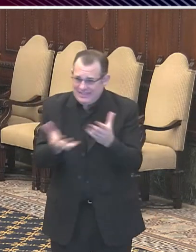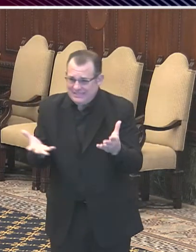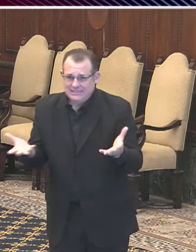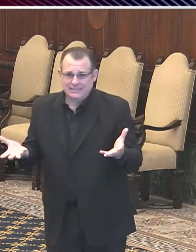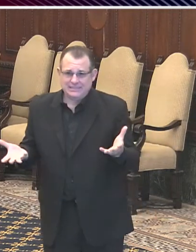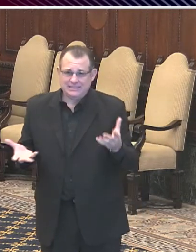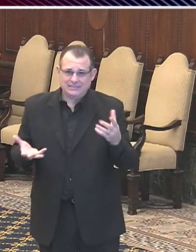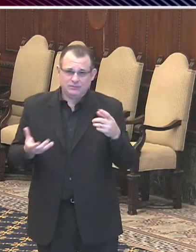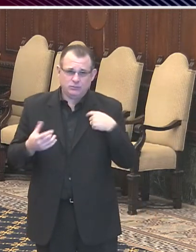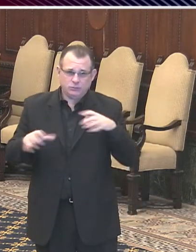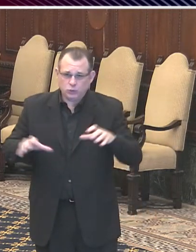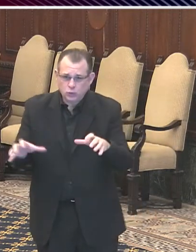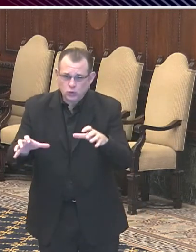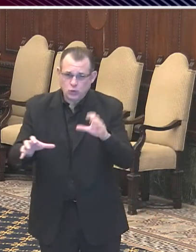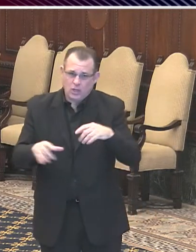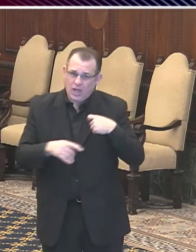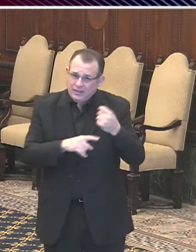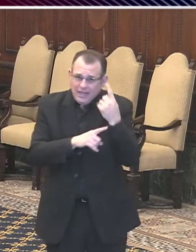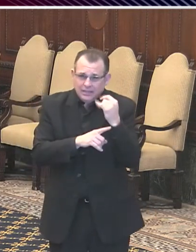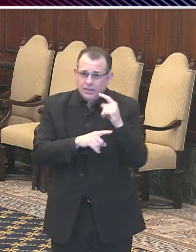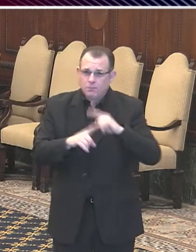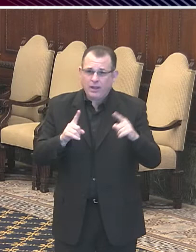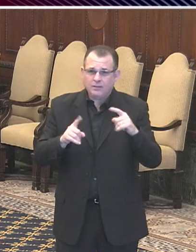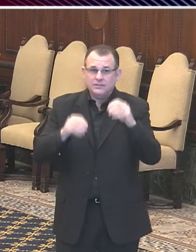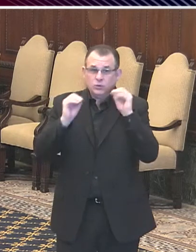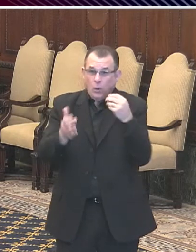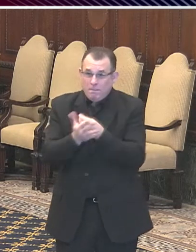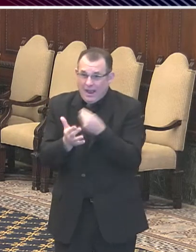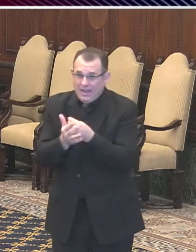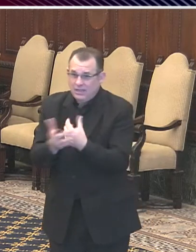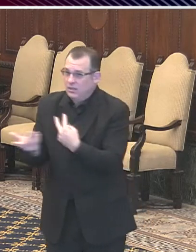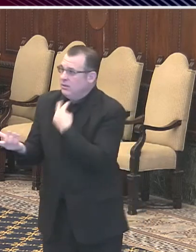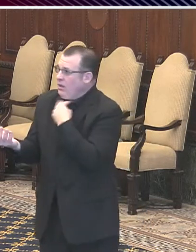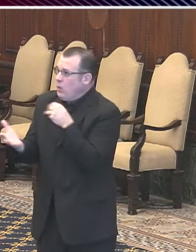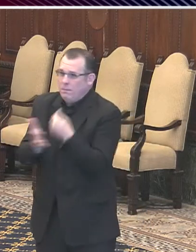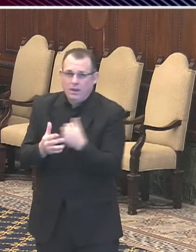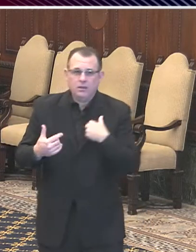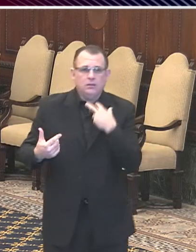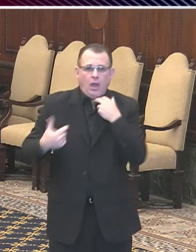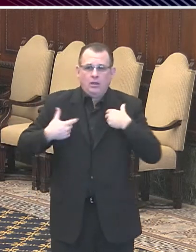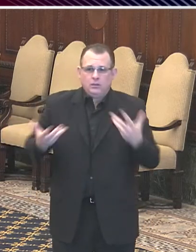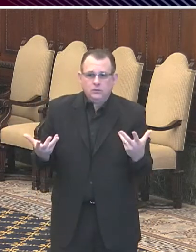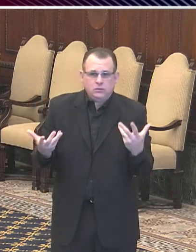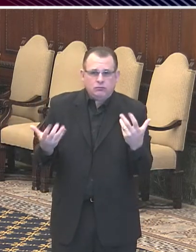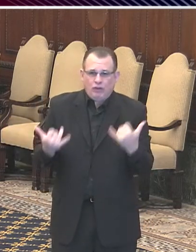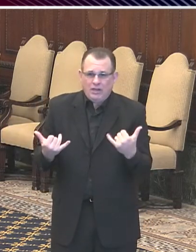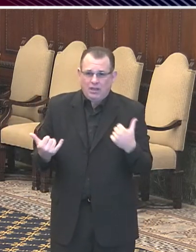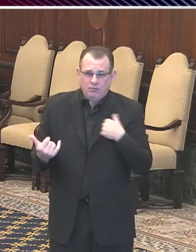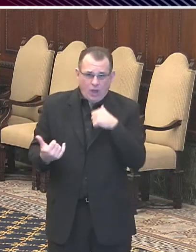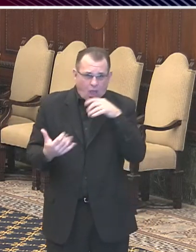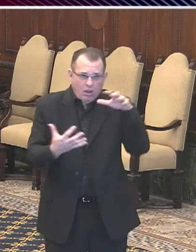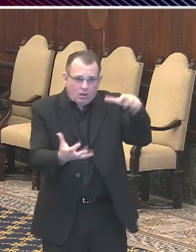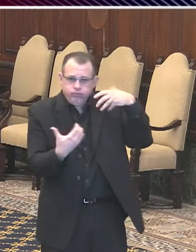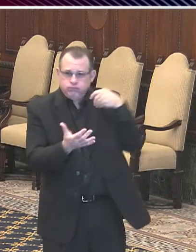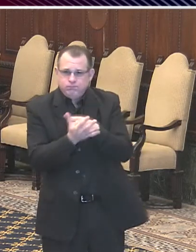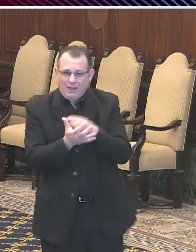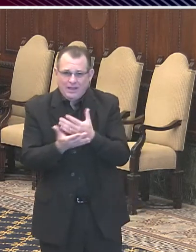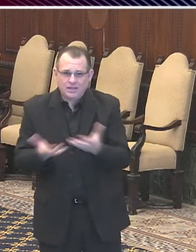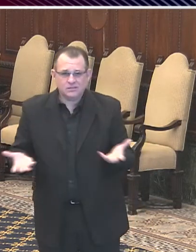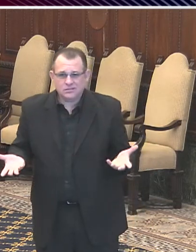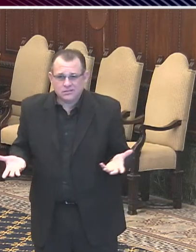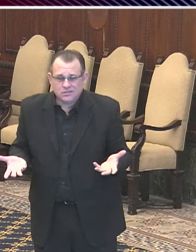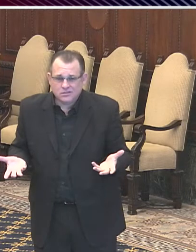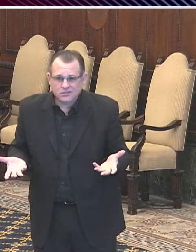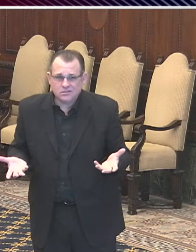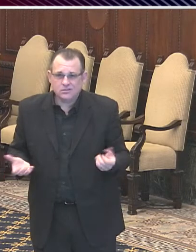But when there's no money, there's no money. Right now, we haven't been taking in hardly anything. Use and occupancy tax,